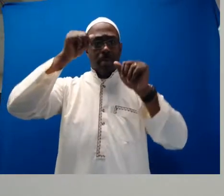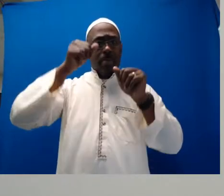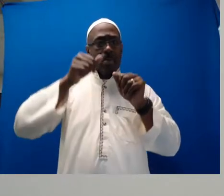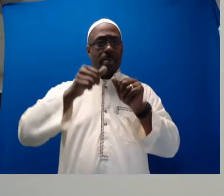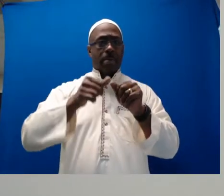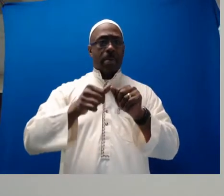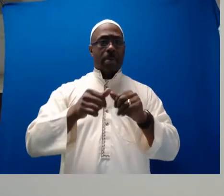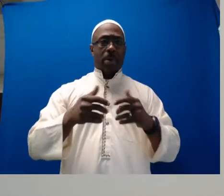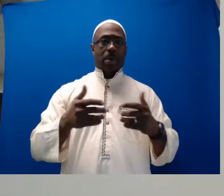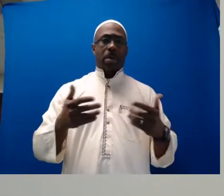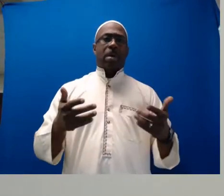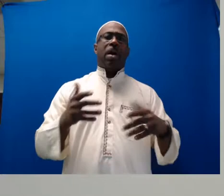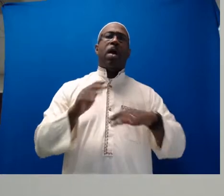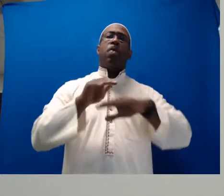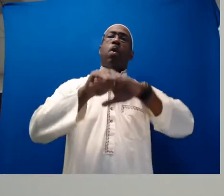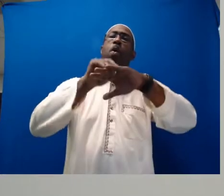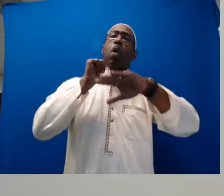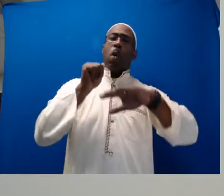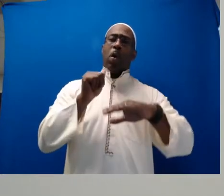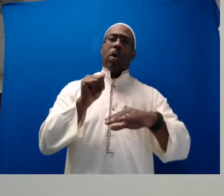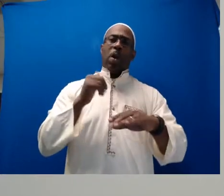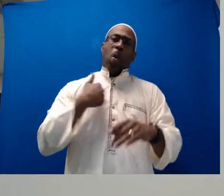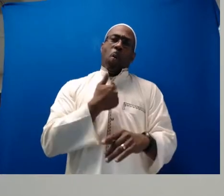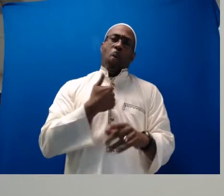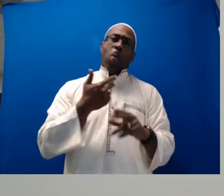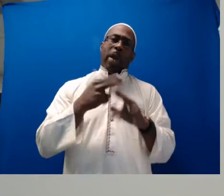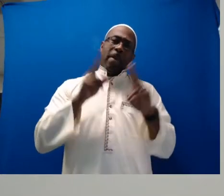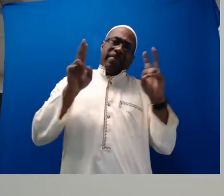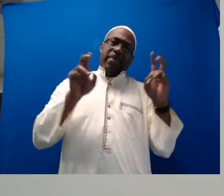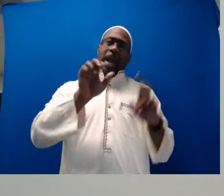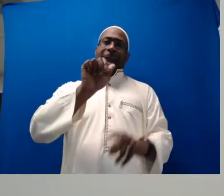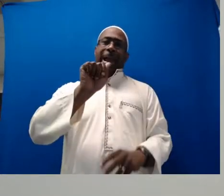the iqama is being referred to as adhan here.